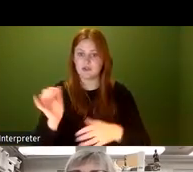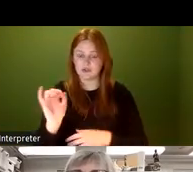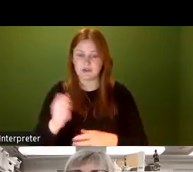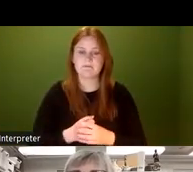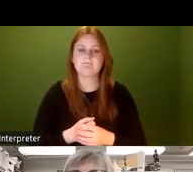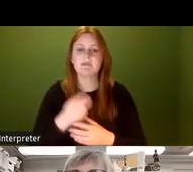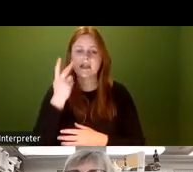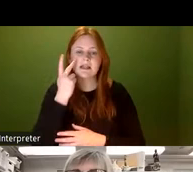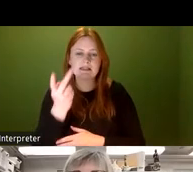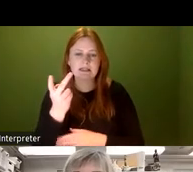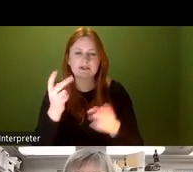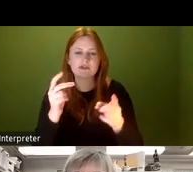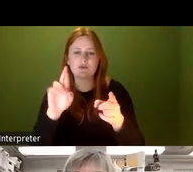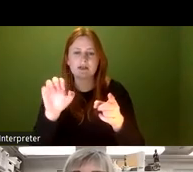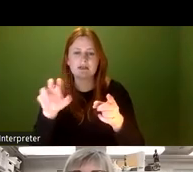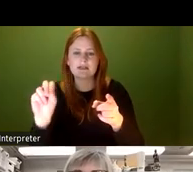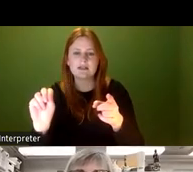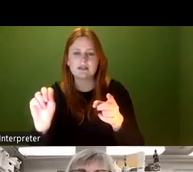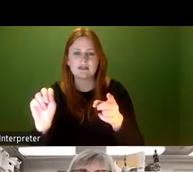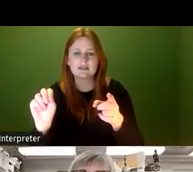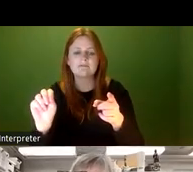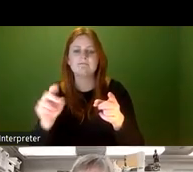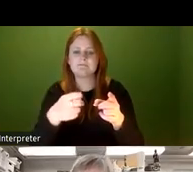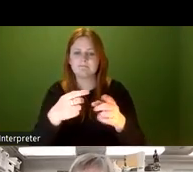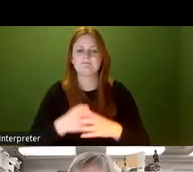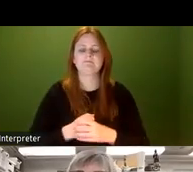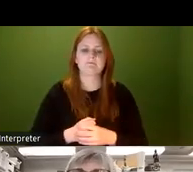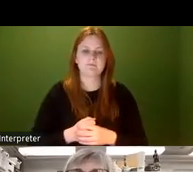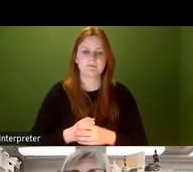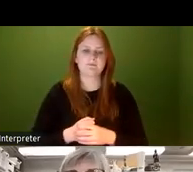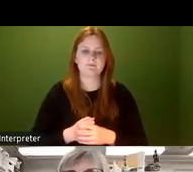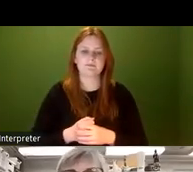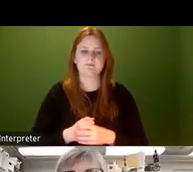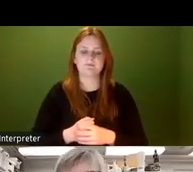hanging upside down there. And these are in fact